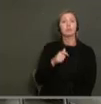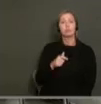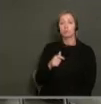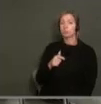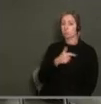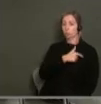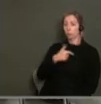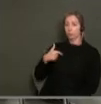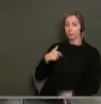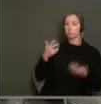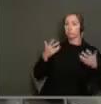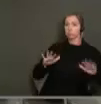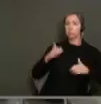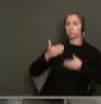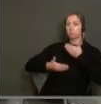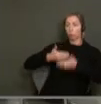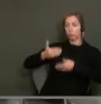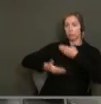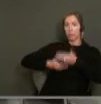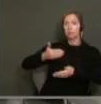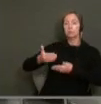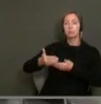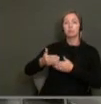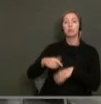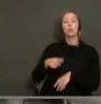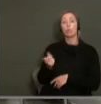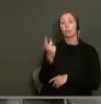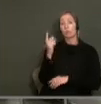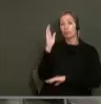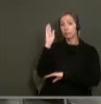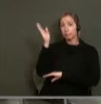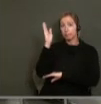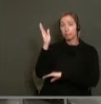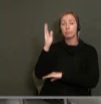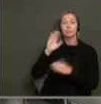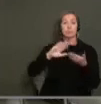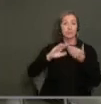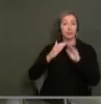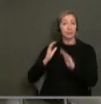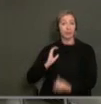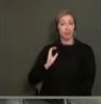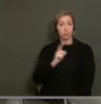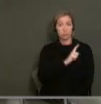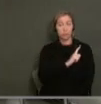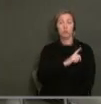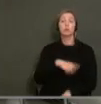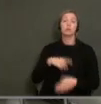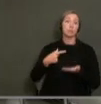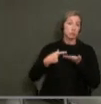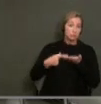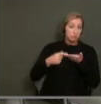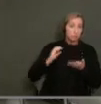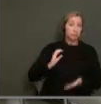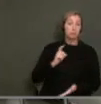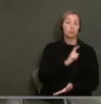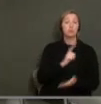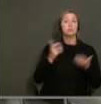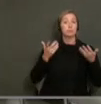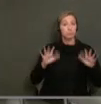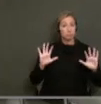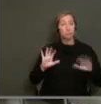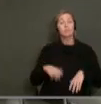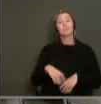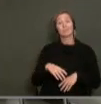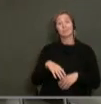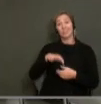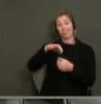through a process. There was a presentation to the city council. There was discussion by the city council. and there was